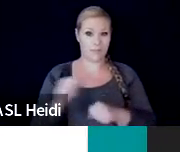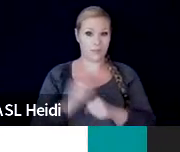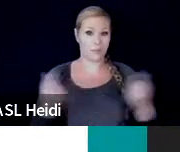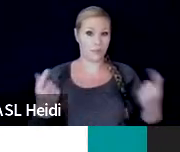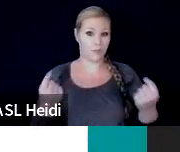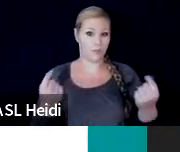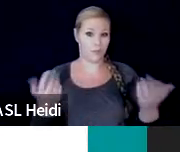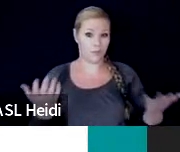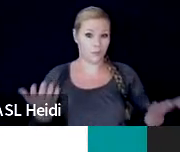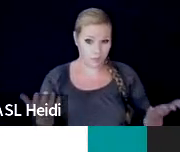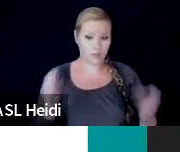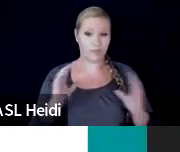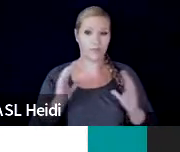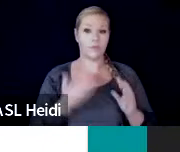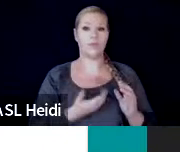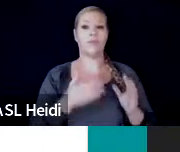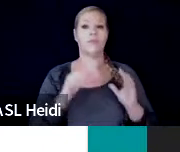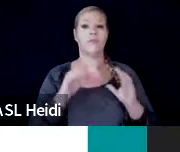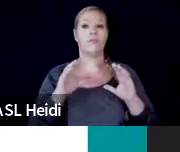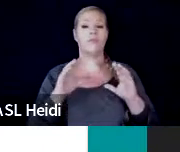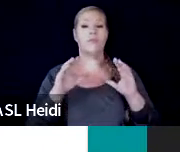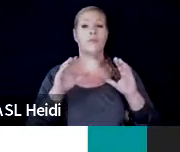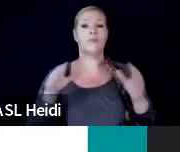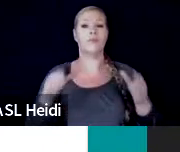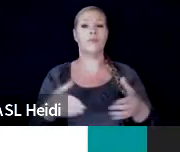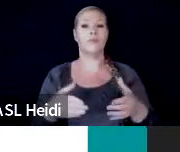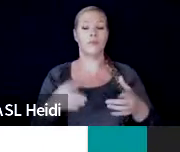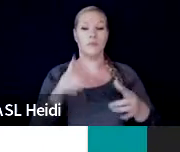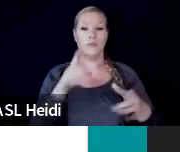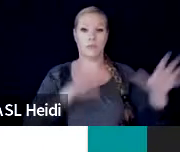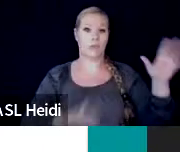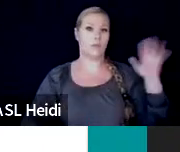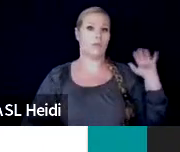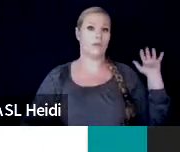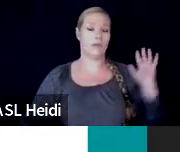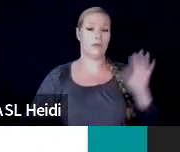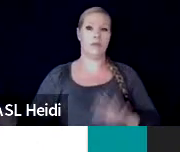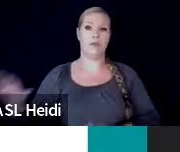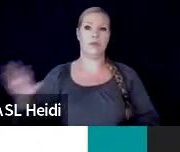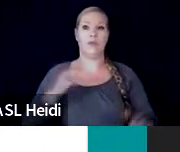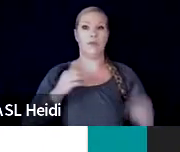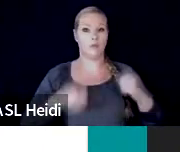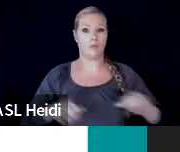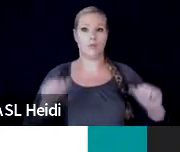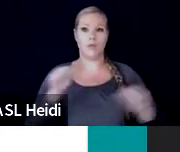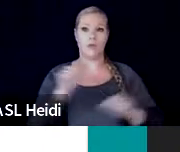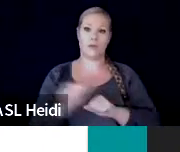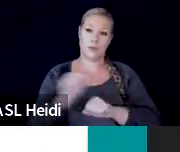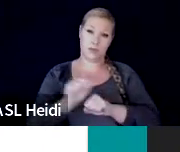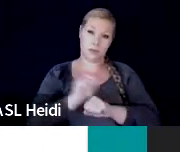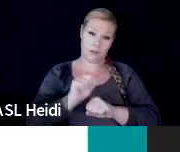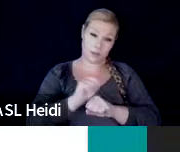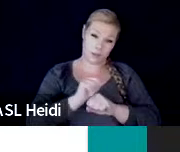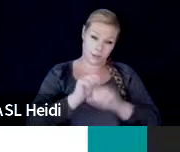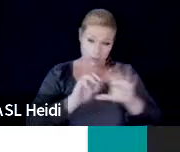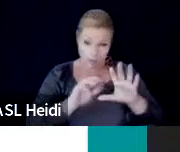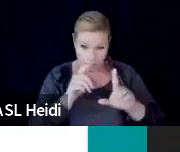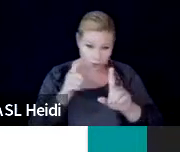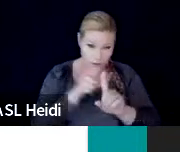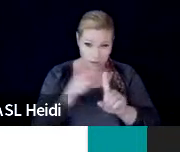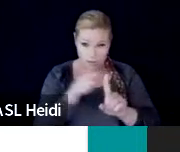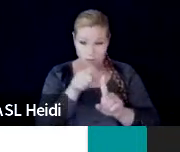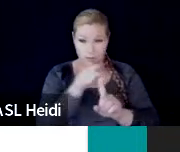gone into this environmental impact statement phase, the supplemental phase.